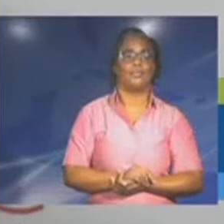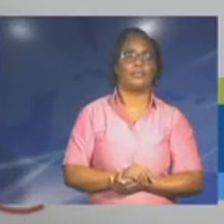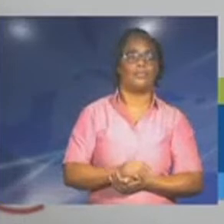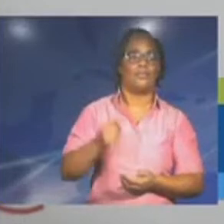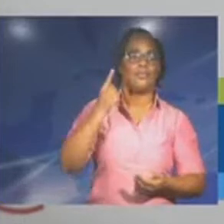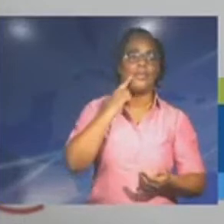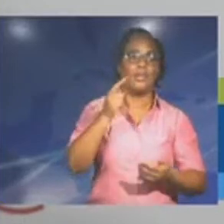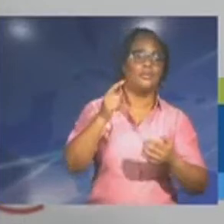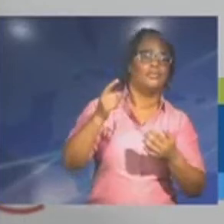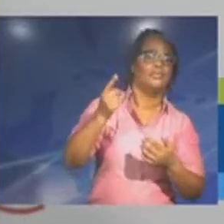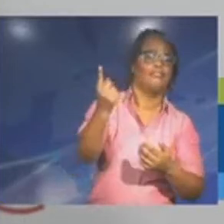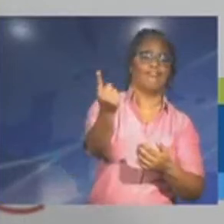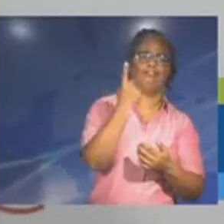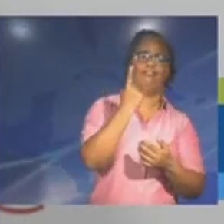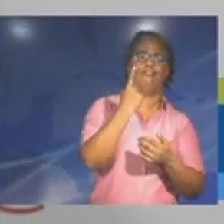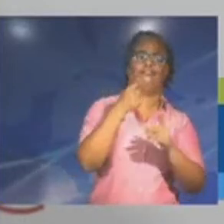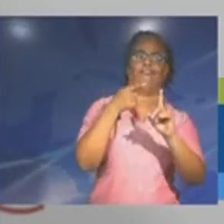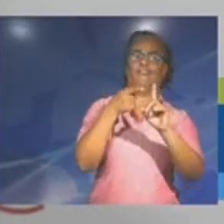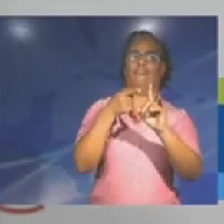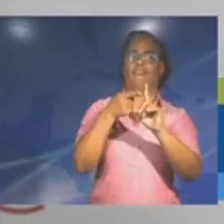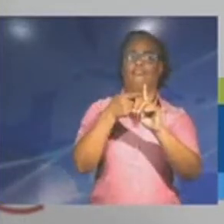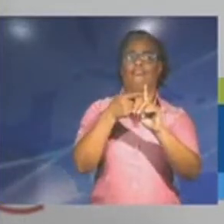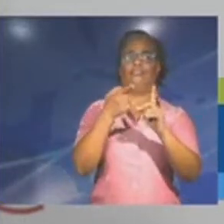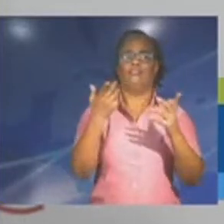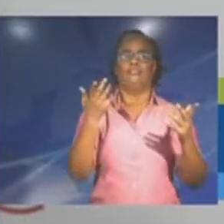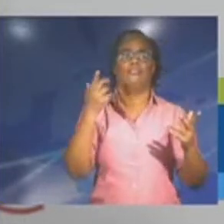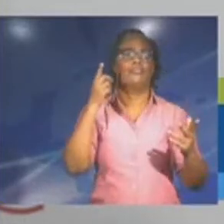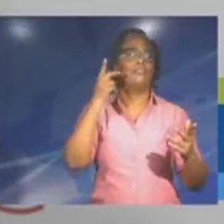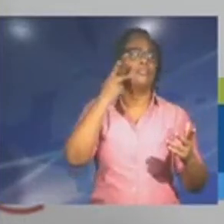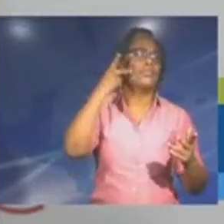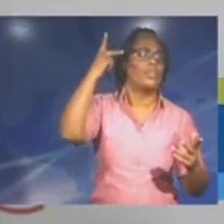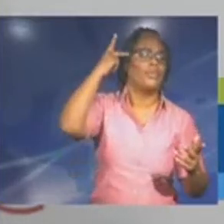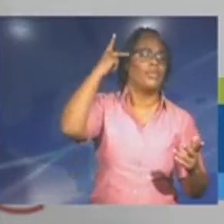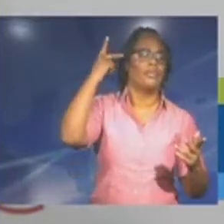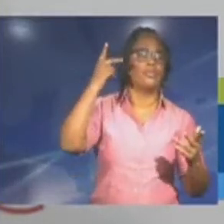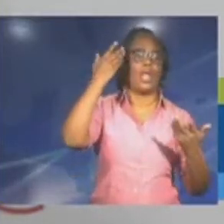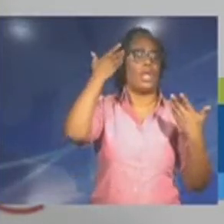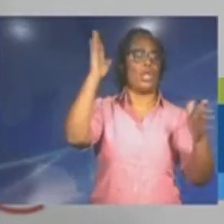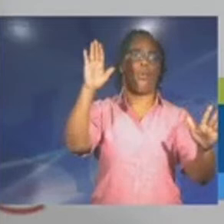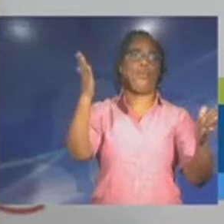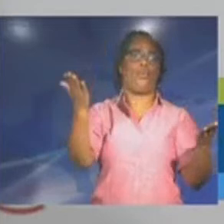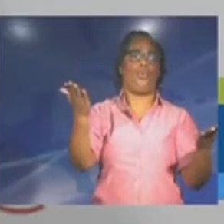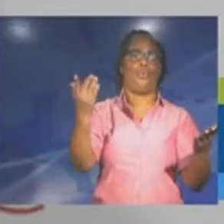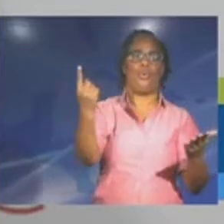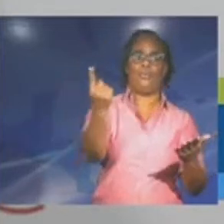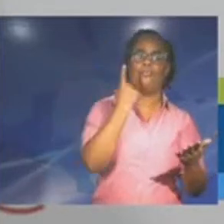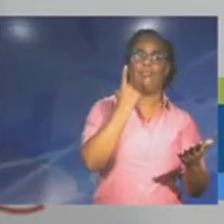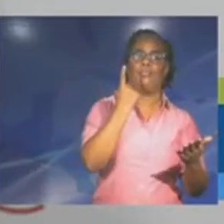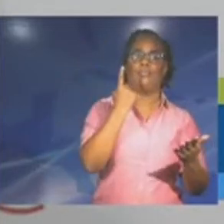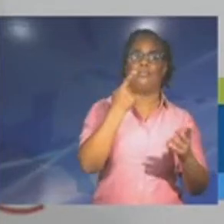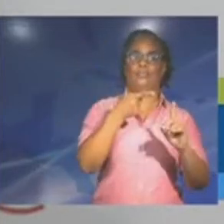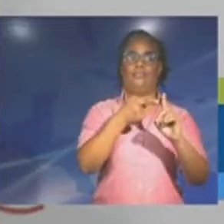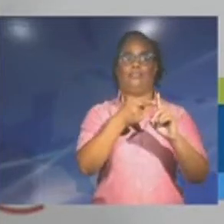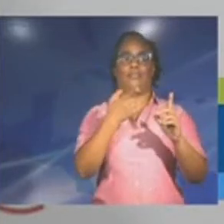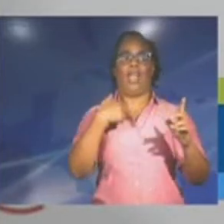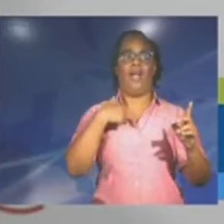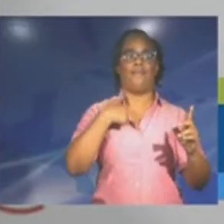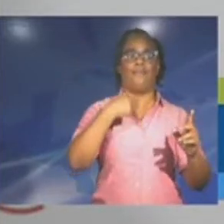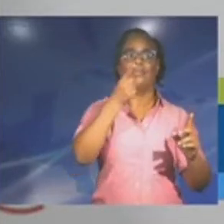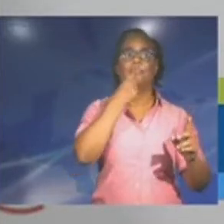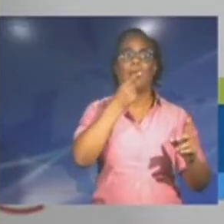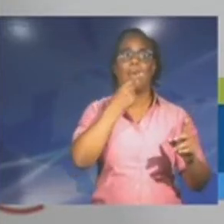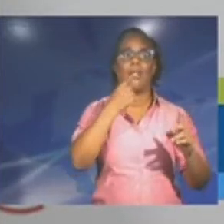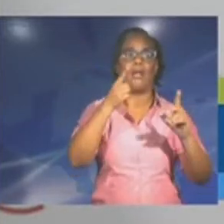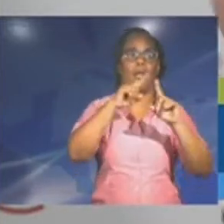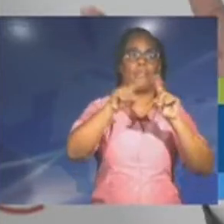unknown hypertension, unknown diabetes, and so on. So some of the data that we have collected